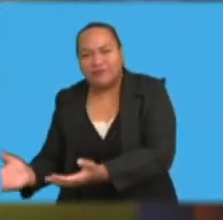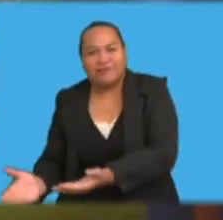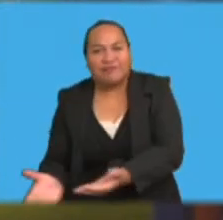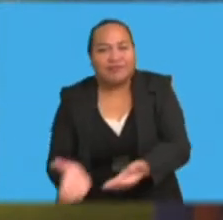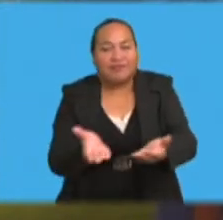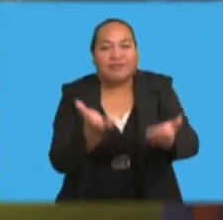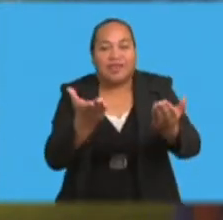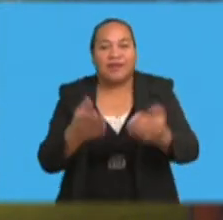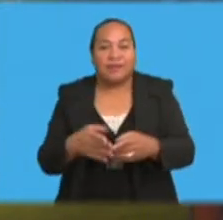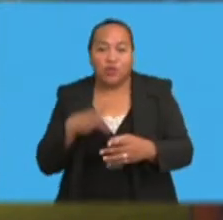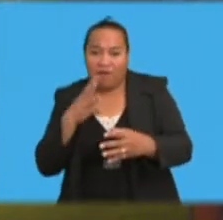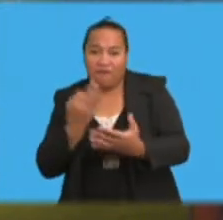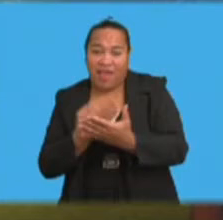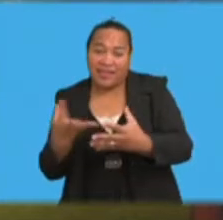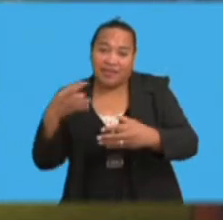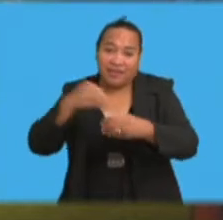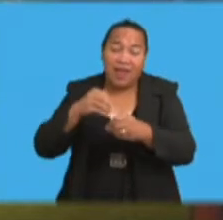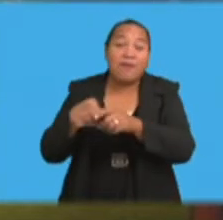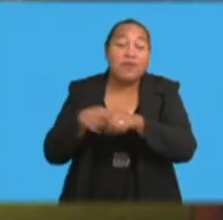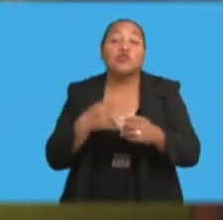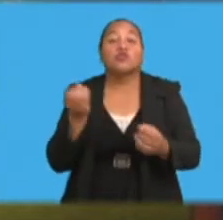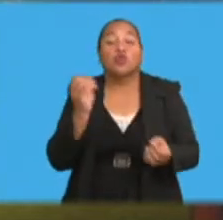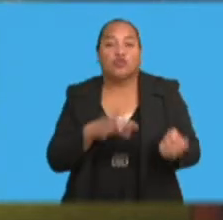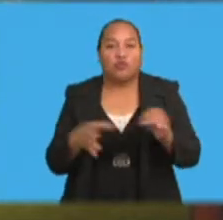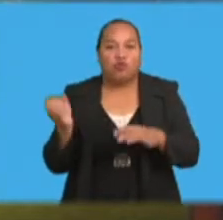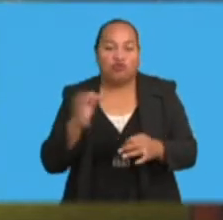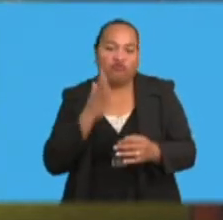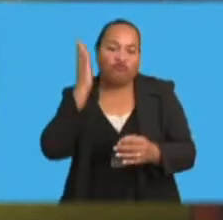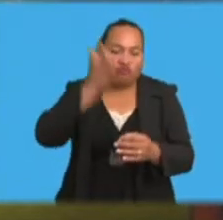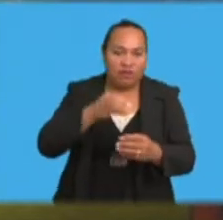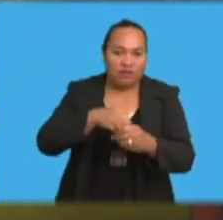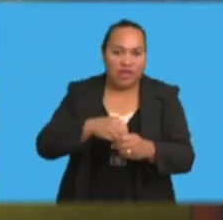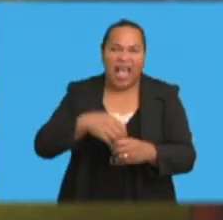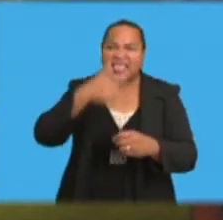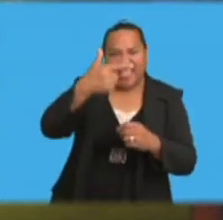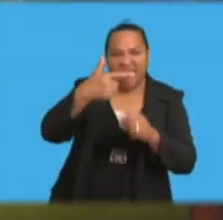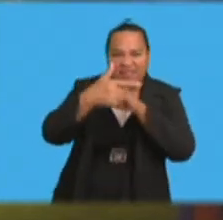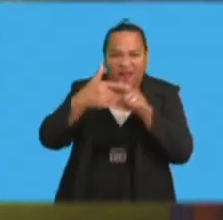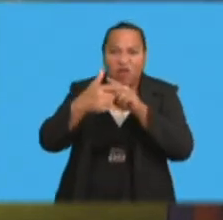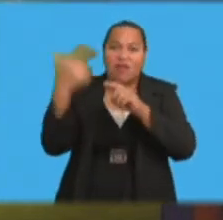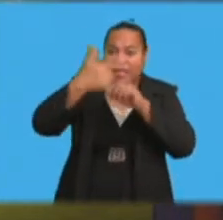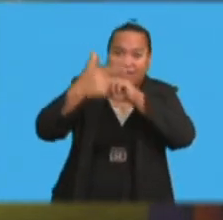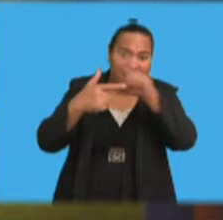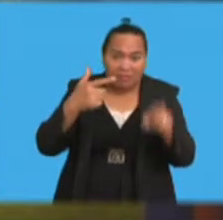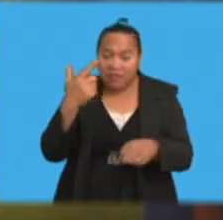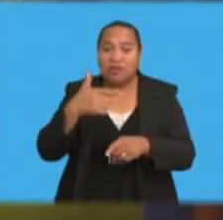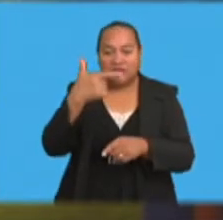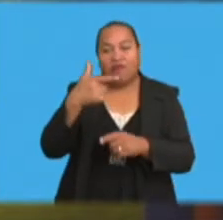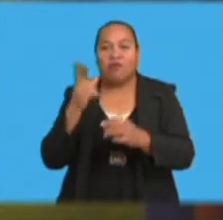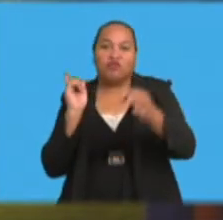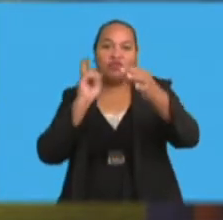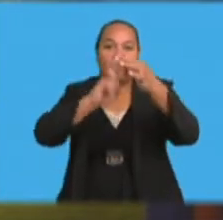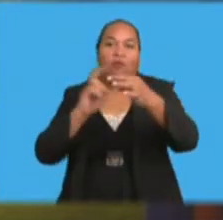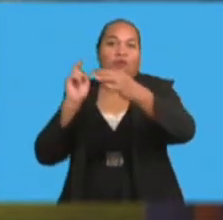Enabling financial inclusion, Madam Speaker, contributes directly to 7 out of the 17 Sustainable Development Goals. The government